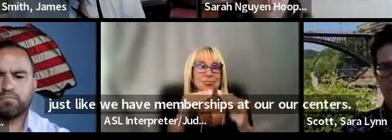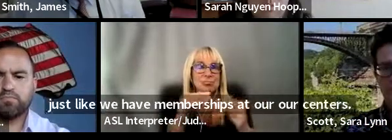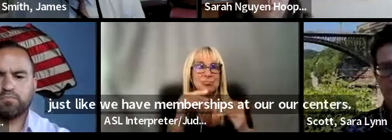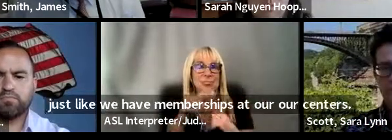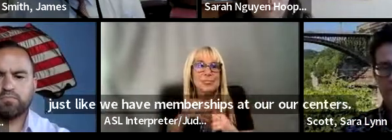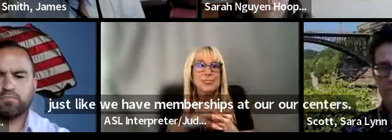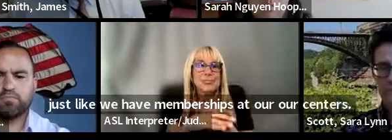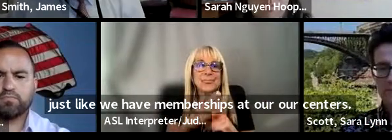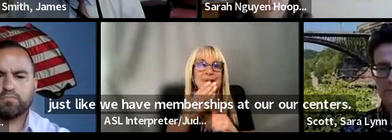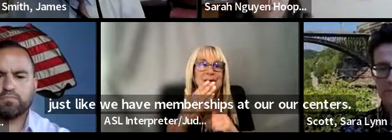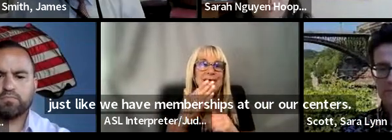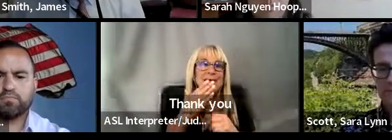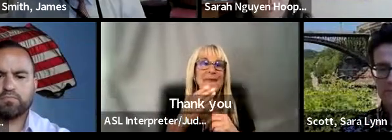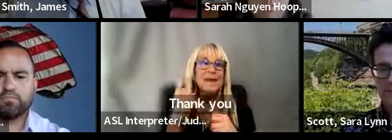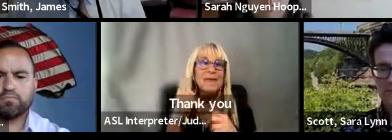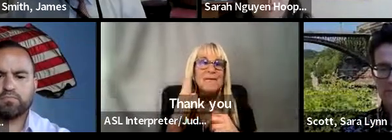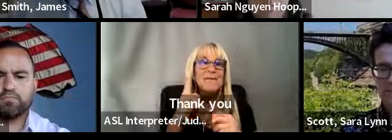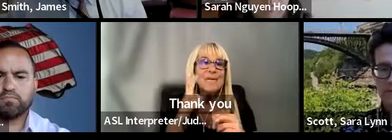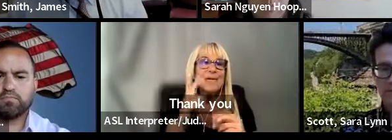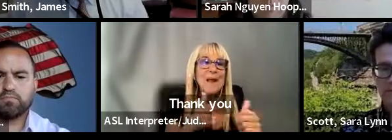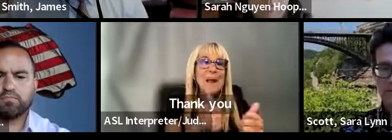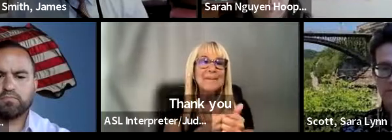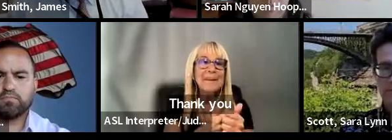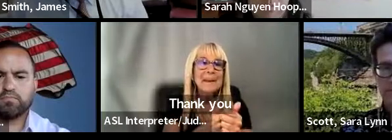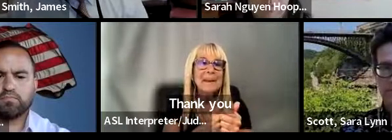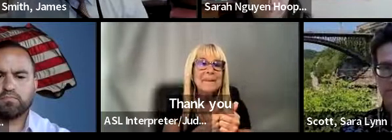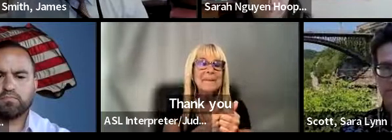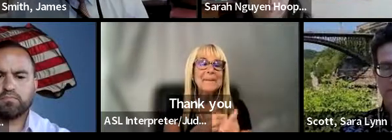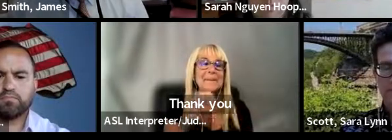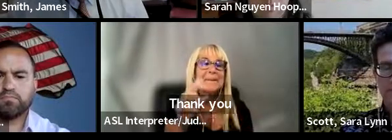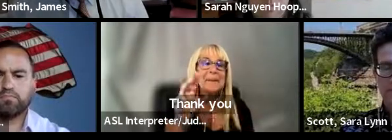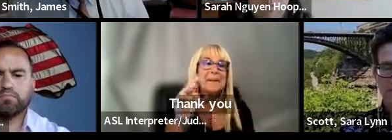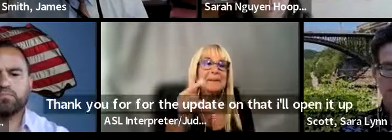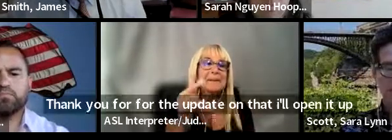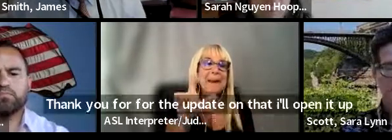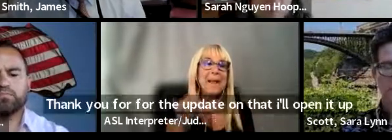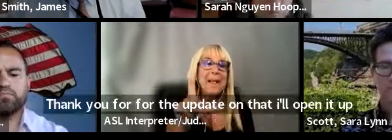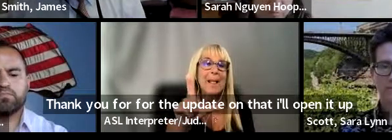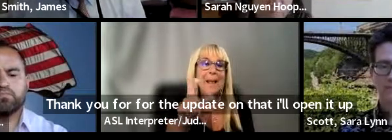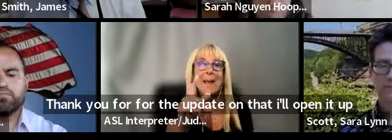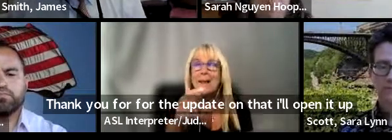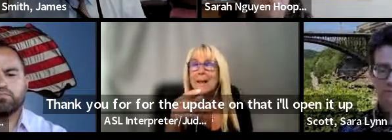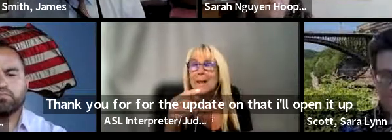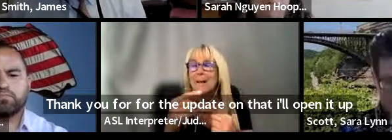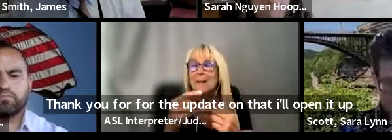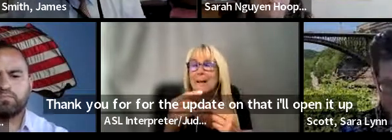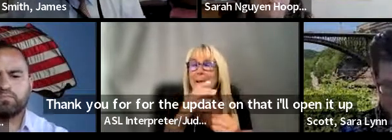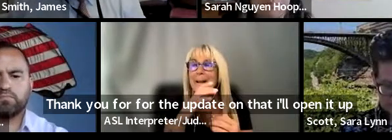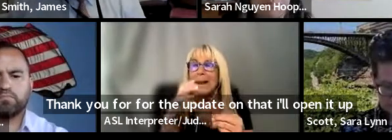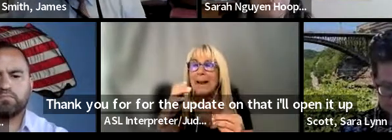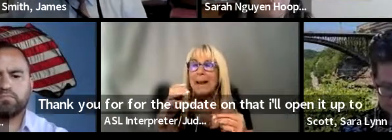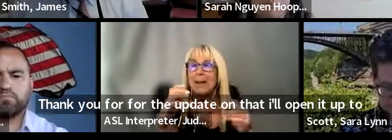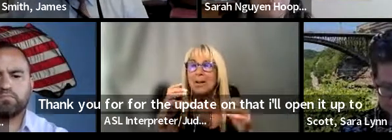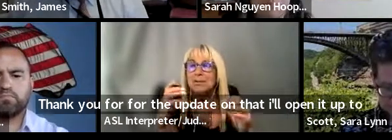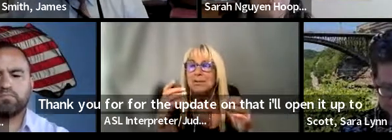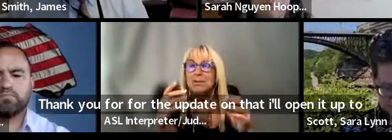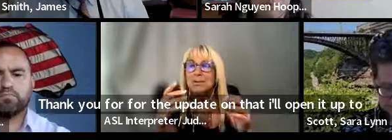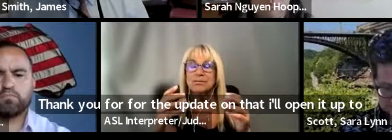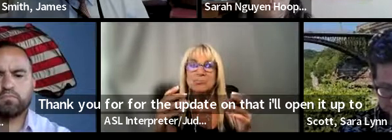Great, thank you for the update on that. I'll open it up to council members. Any questions so far